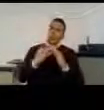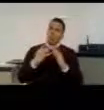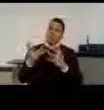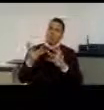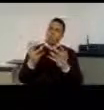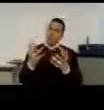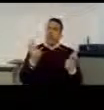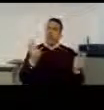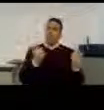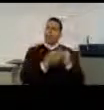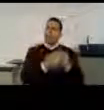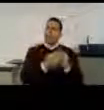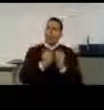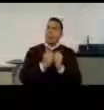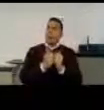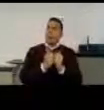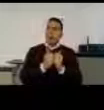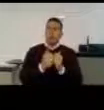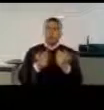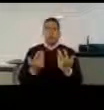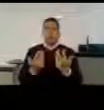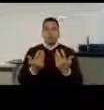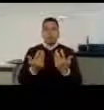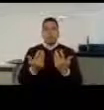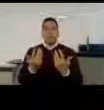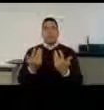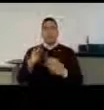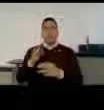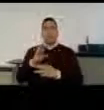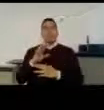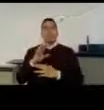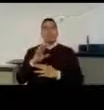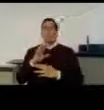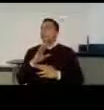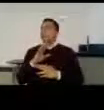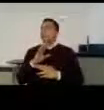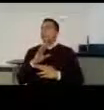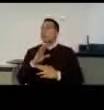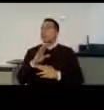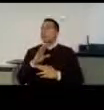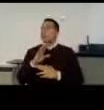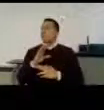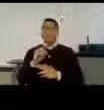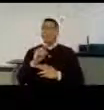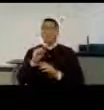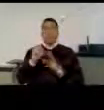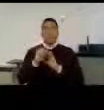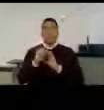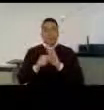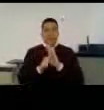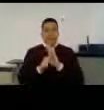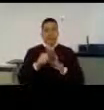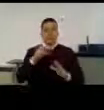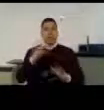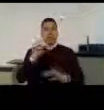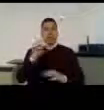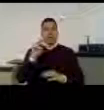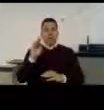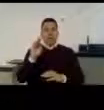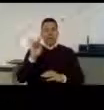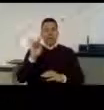work. And so this system of 56 state and territorial councils was put into